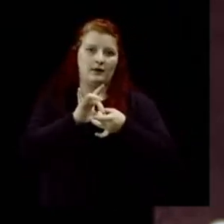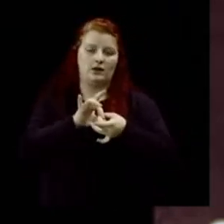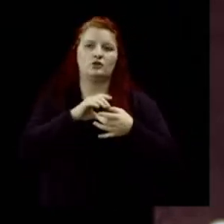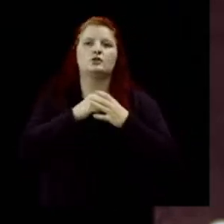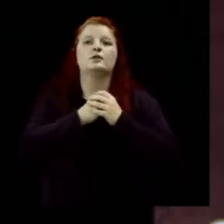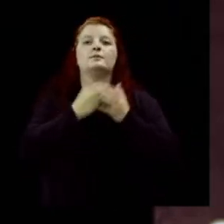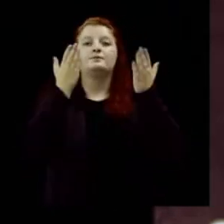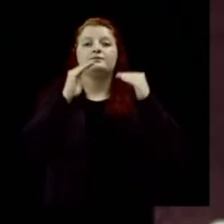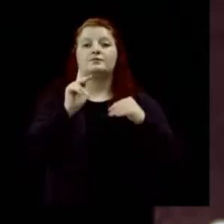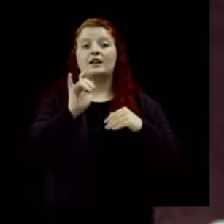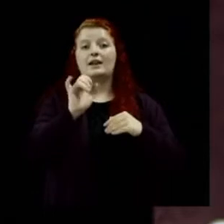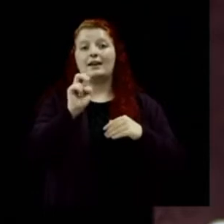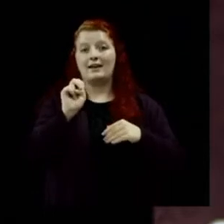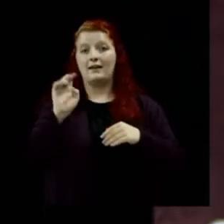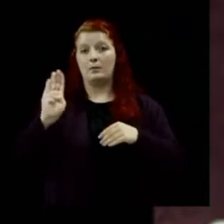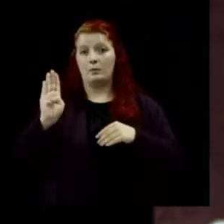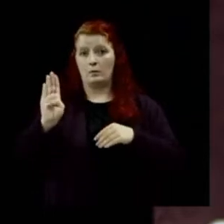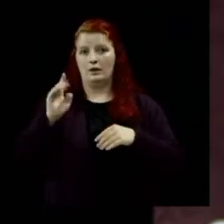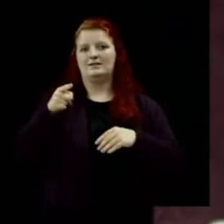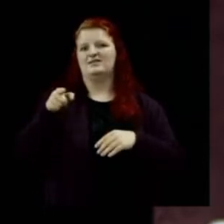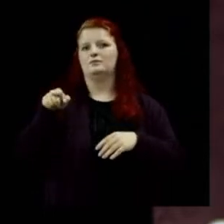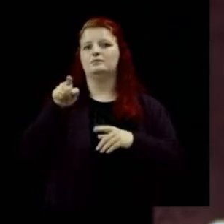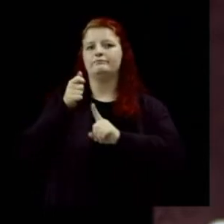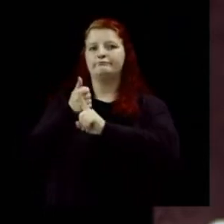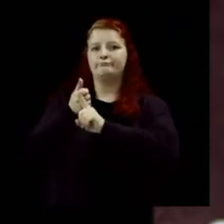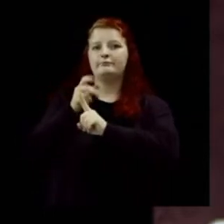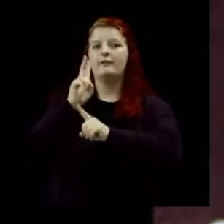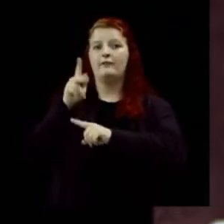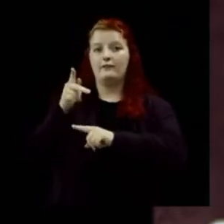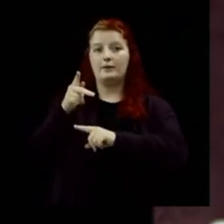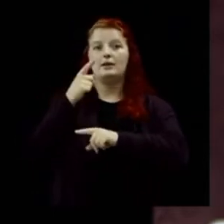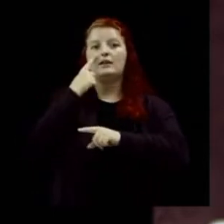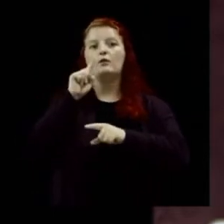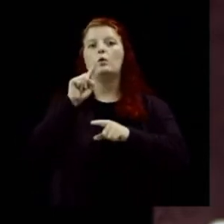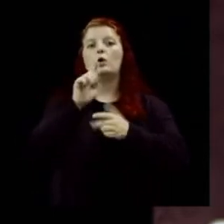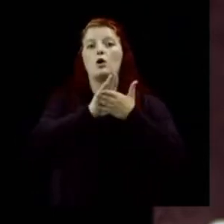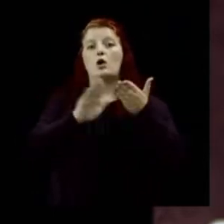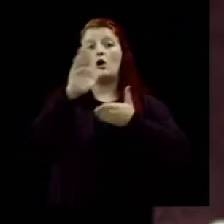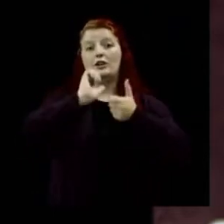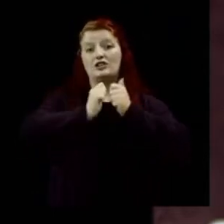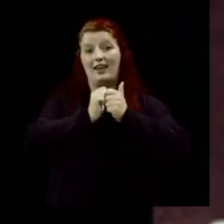Kevin Granger, Vice President of Intercollegiate Athletics,